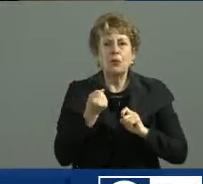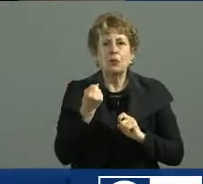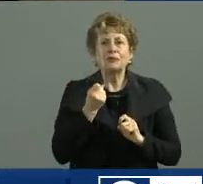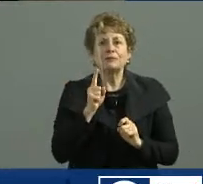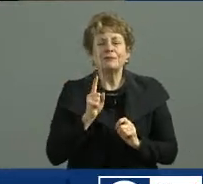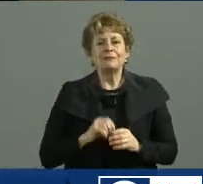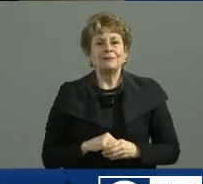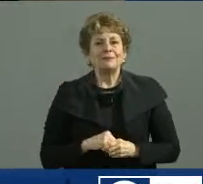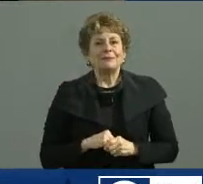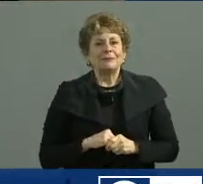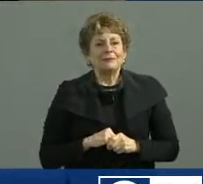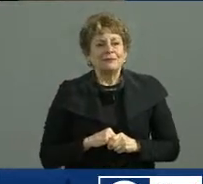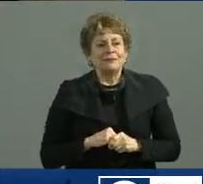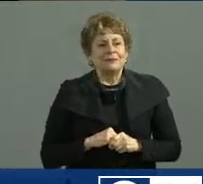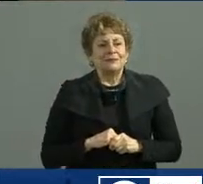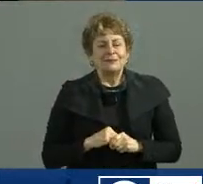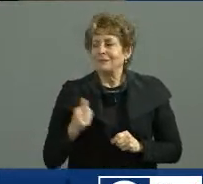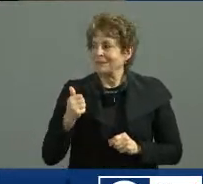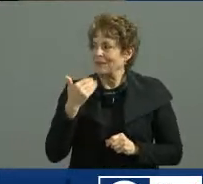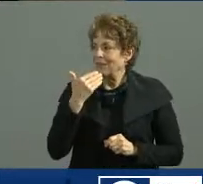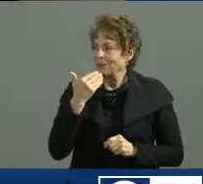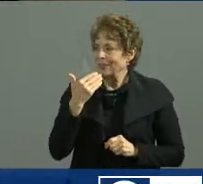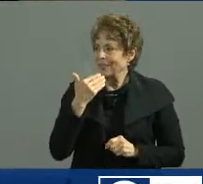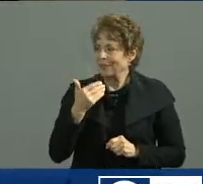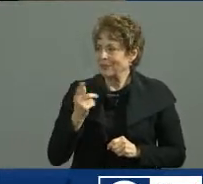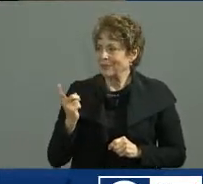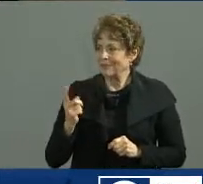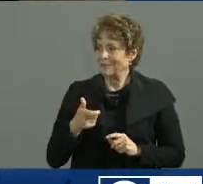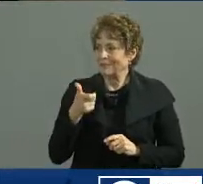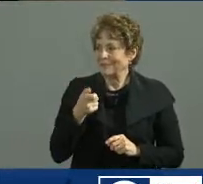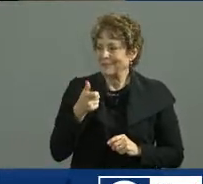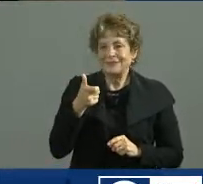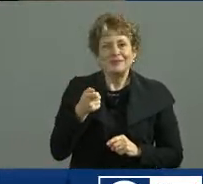That's perfect. Haha. They're showing me the new remote.